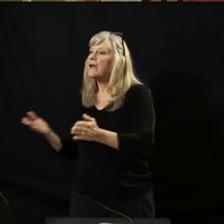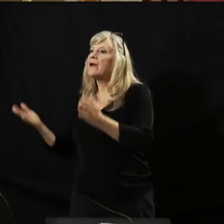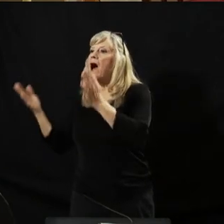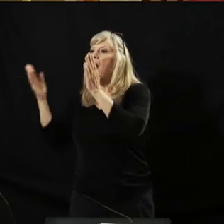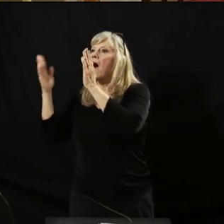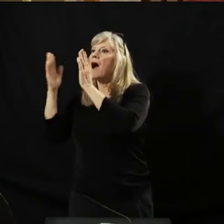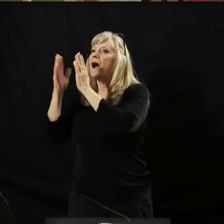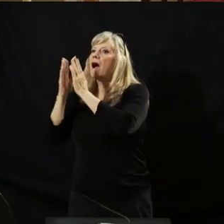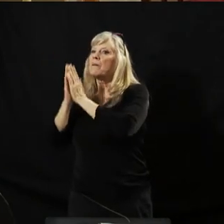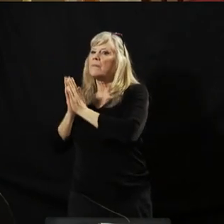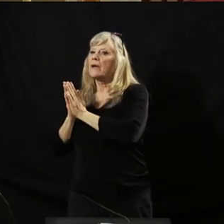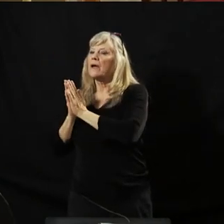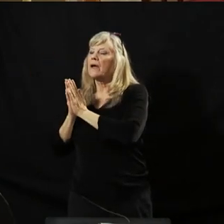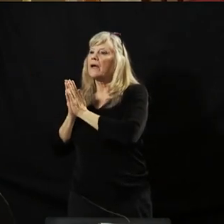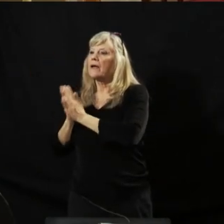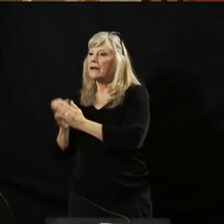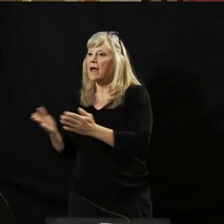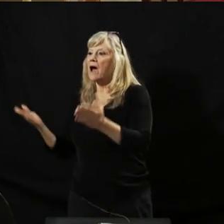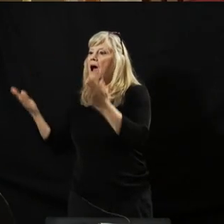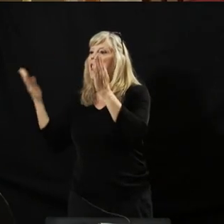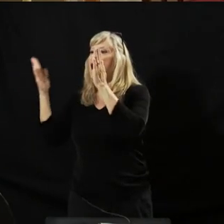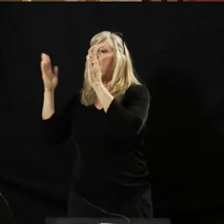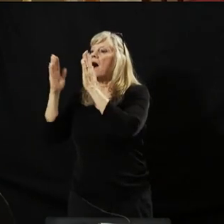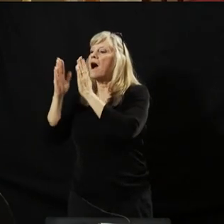Amen, amen,